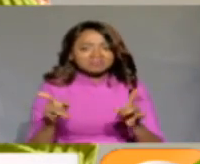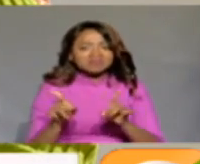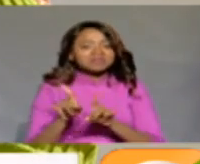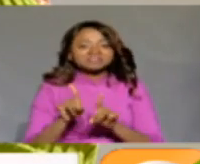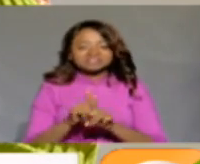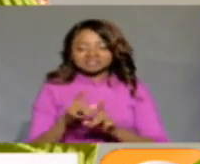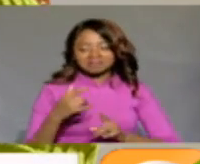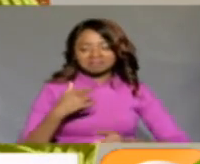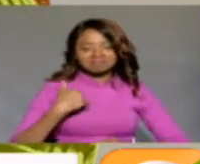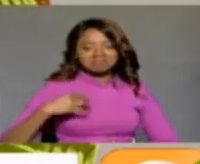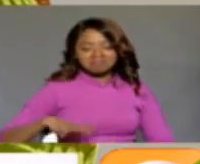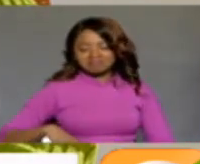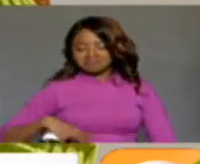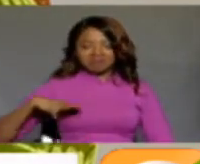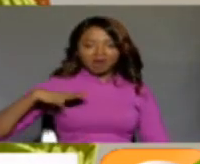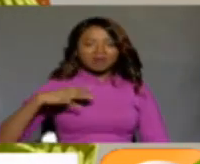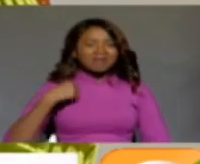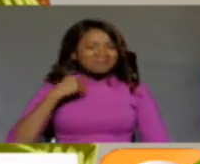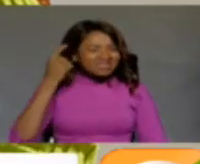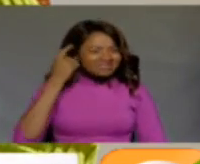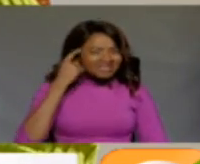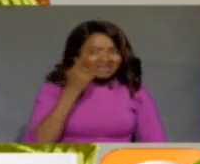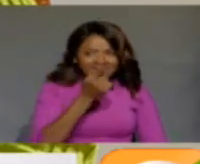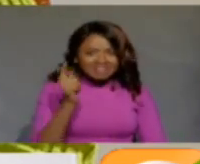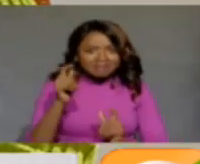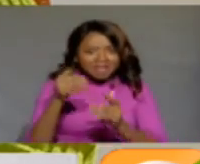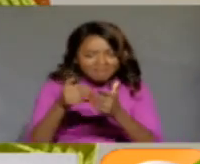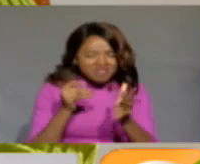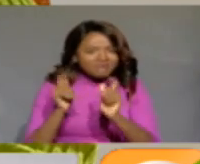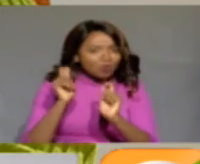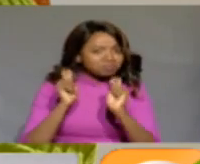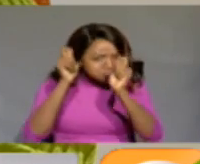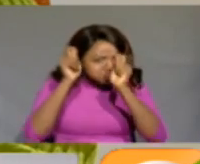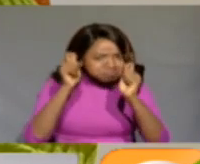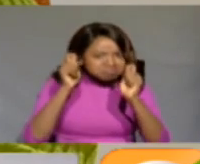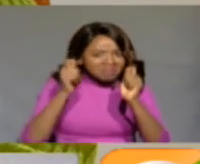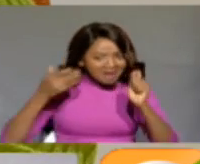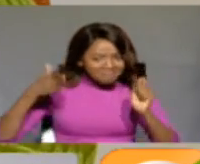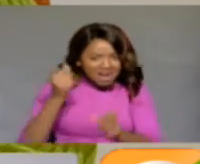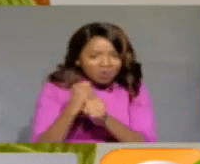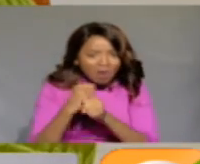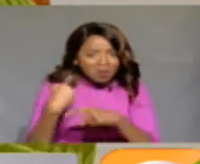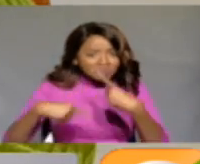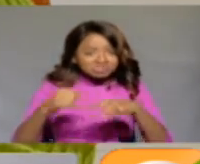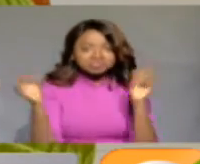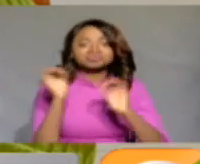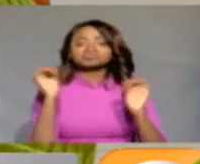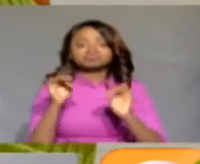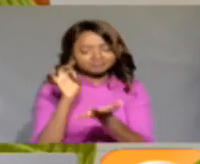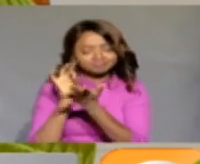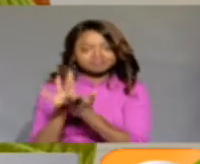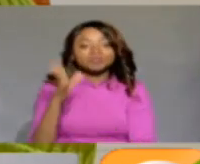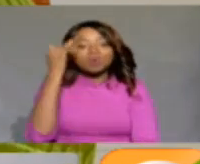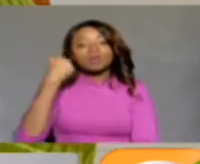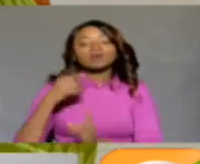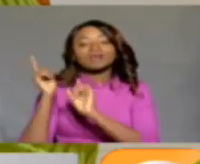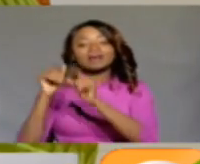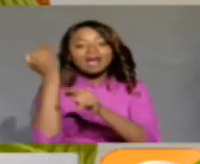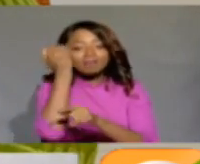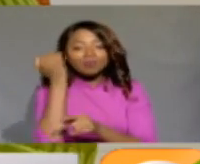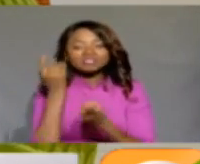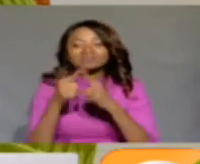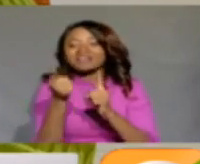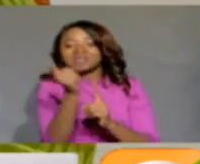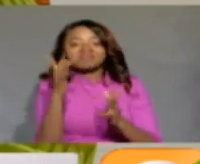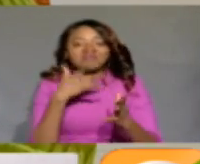gods. Me, I think that those judges who boycotted sitting should not be sitting in the court, because we had a right to be served. We went to court, but